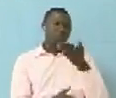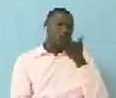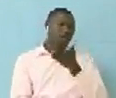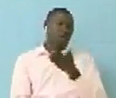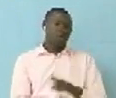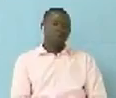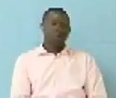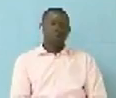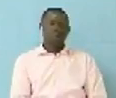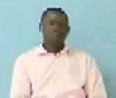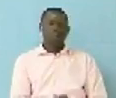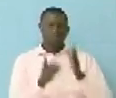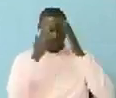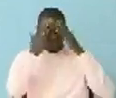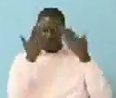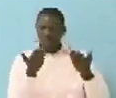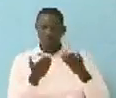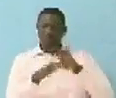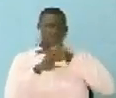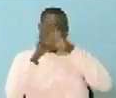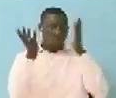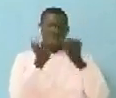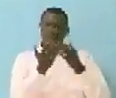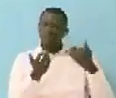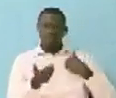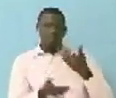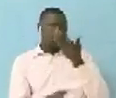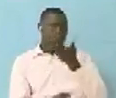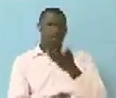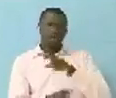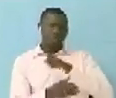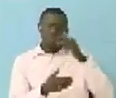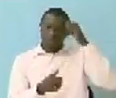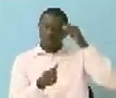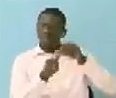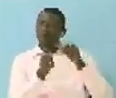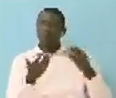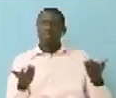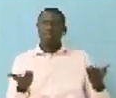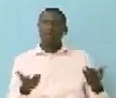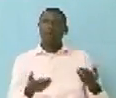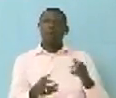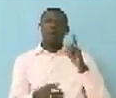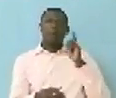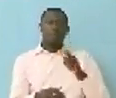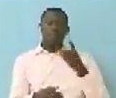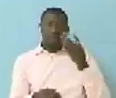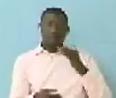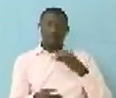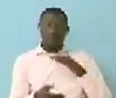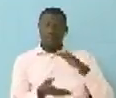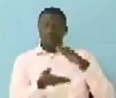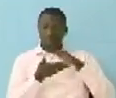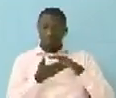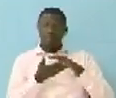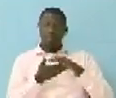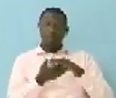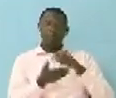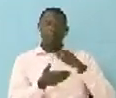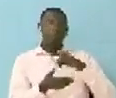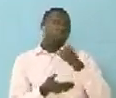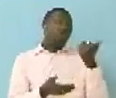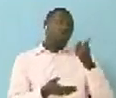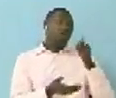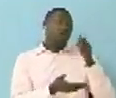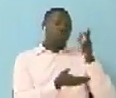I wouldn't know all the people who were there. I wouldn't remember. But if you got information, if the other witnesses